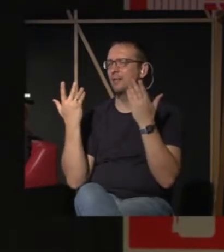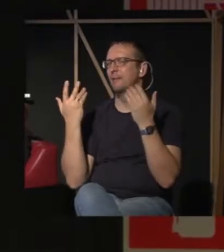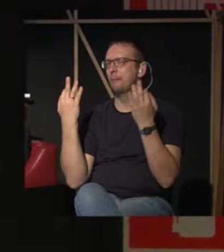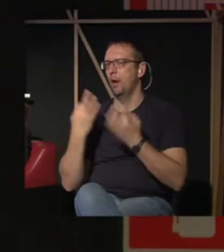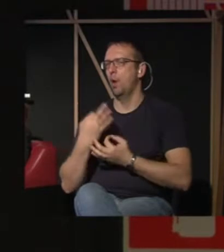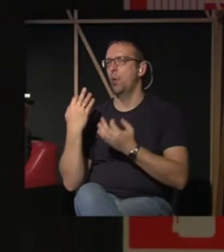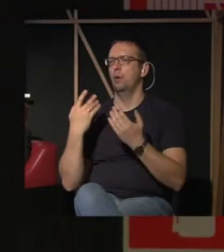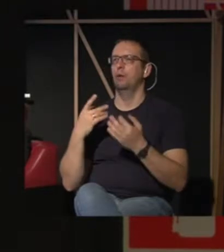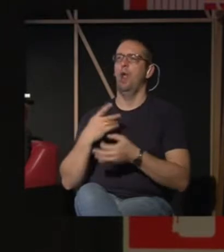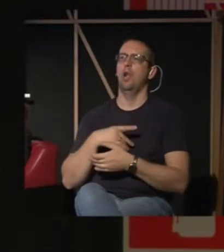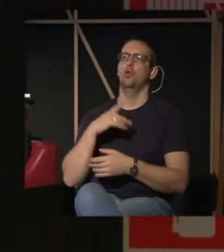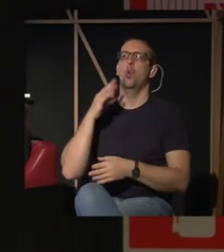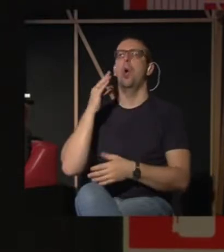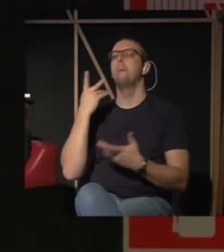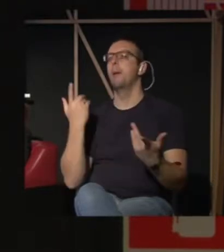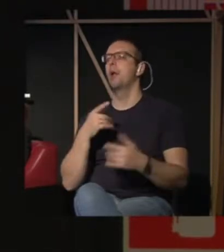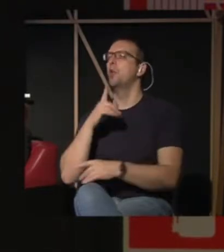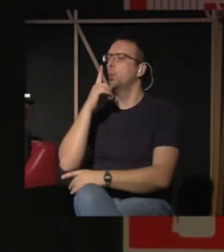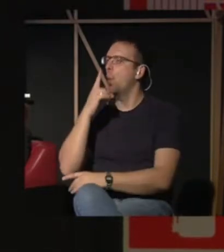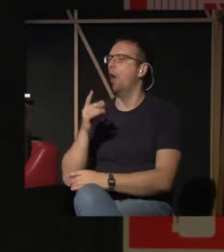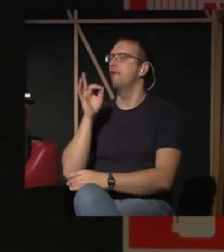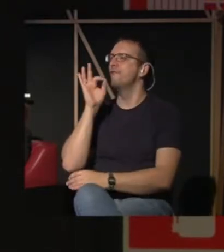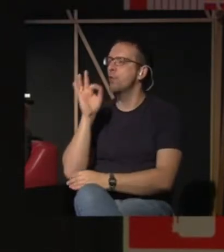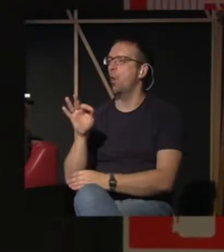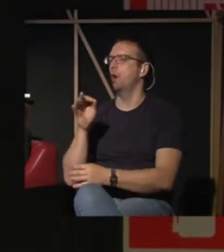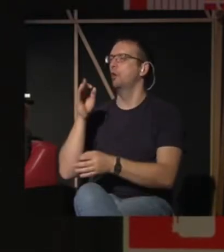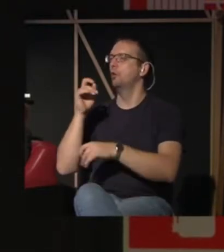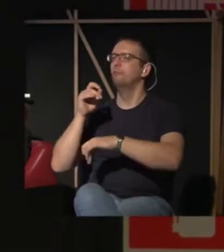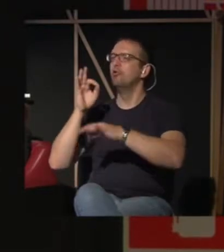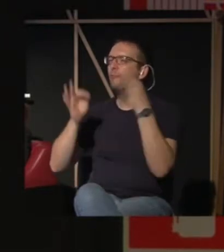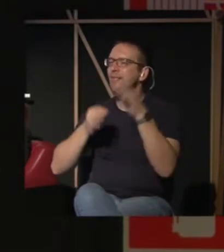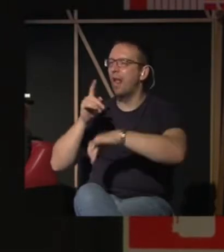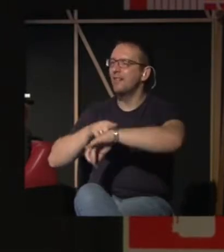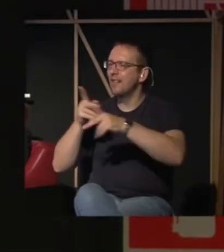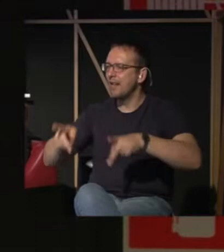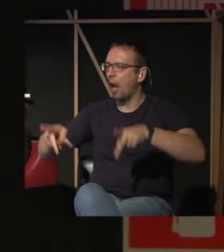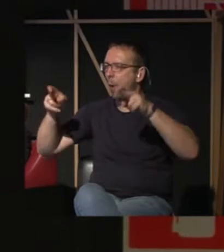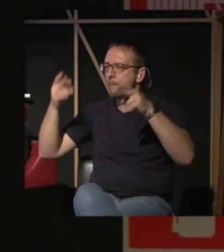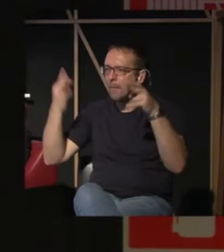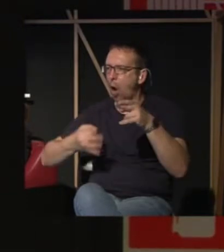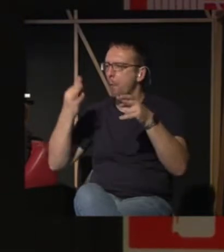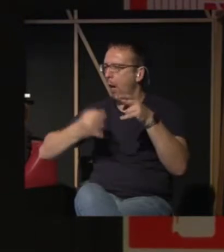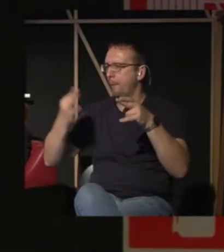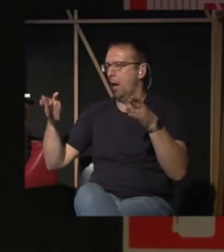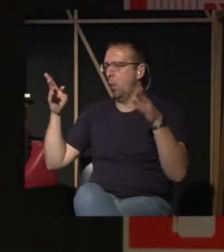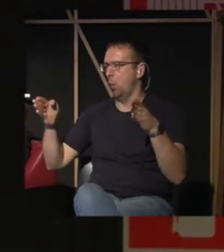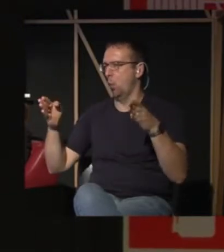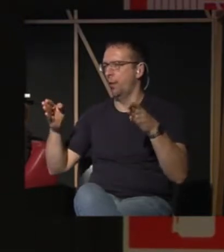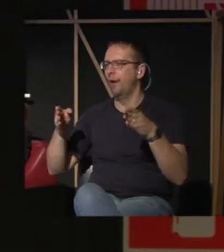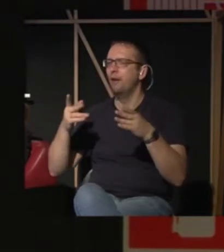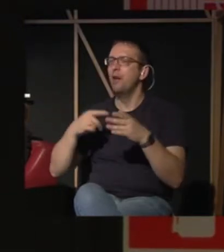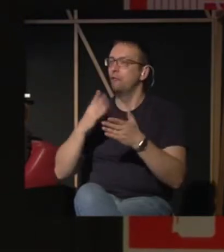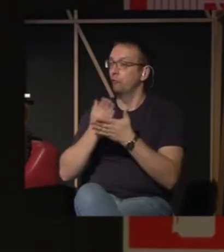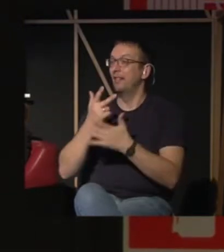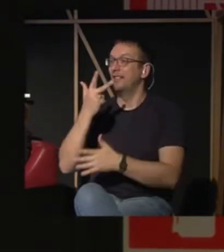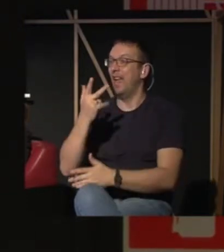monitored all of these requirements over a period of 3 to 4 years. And this was done